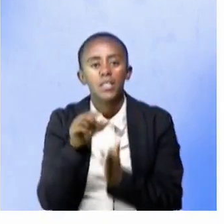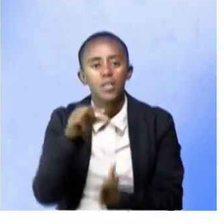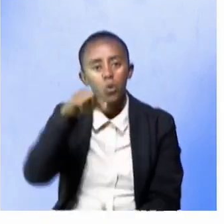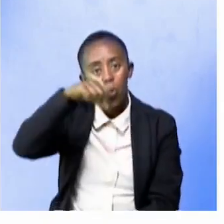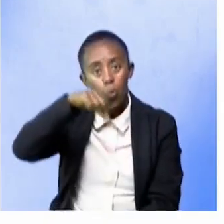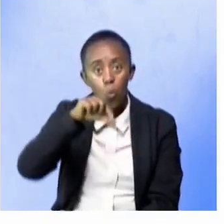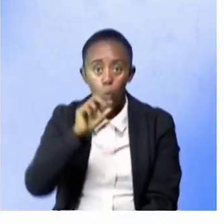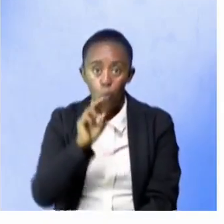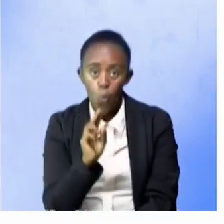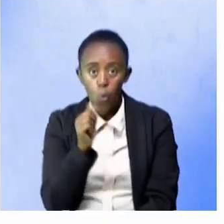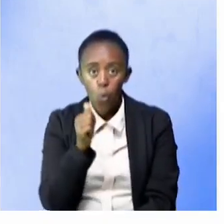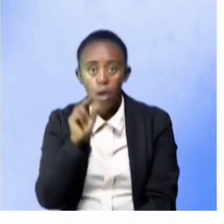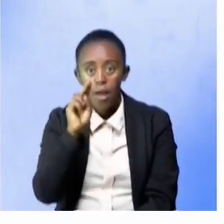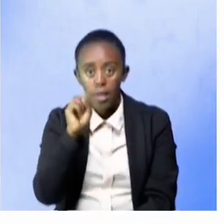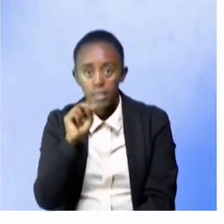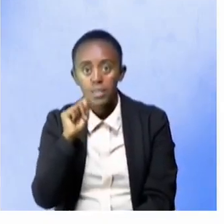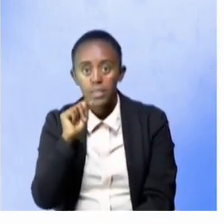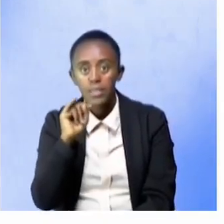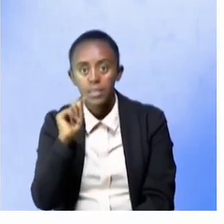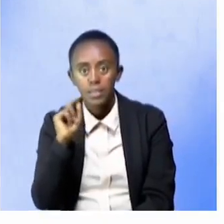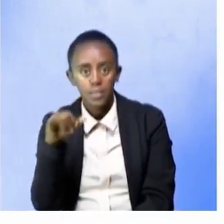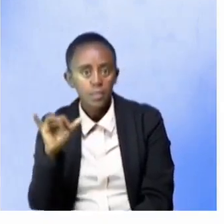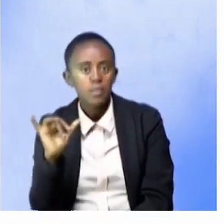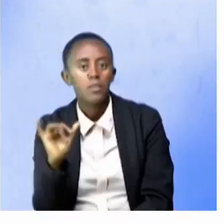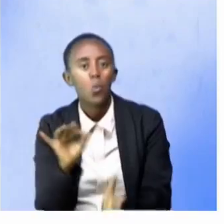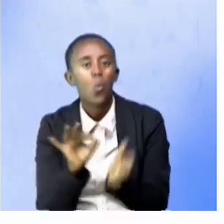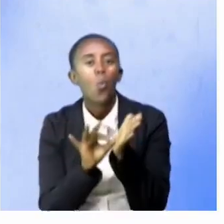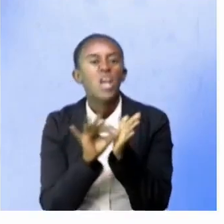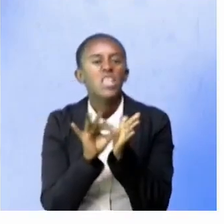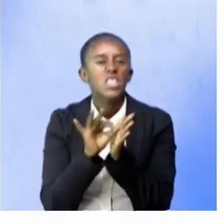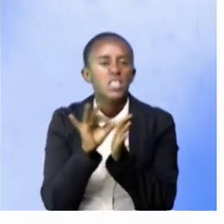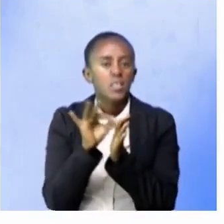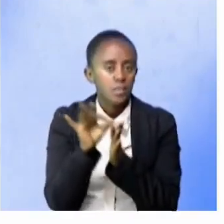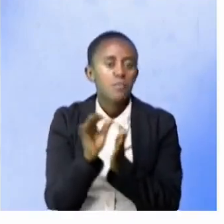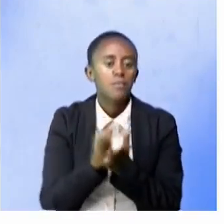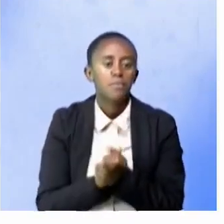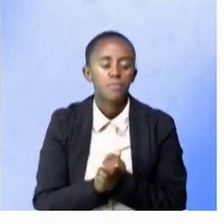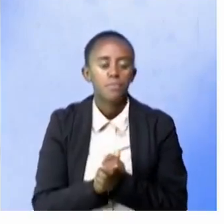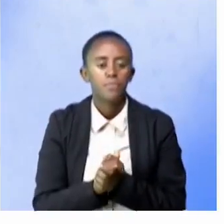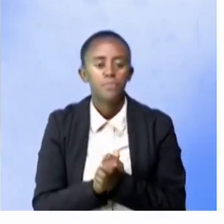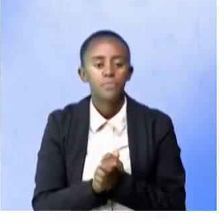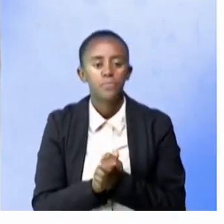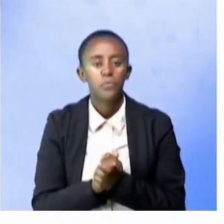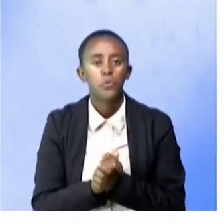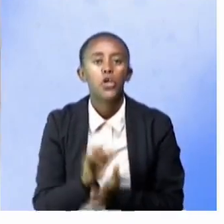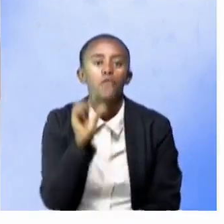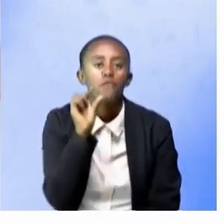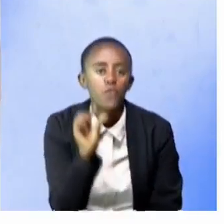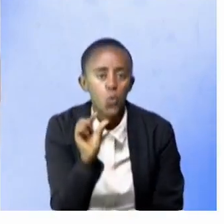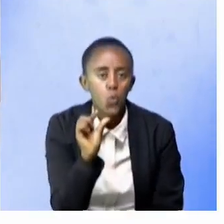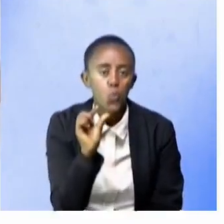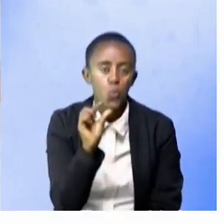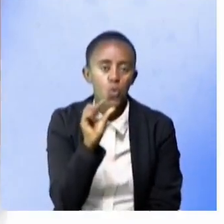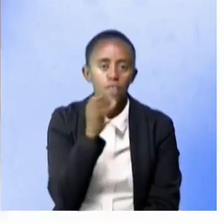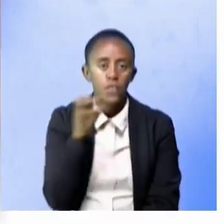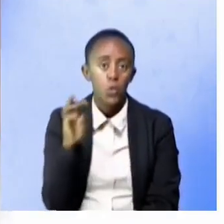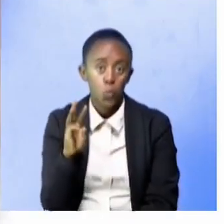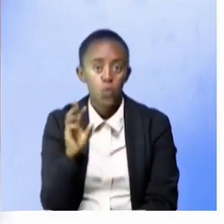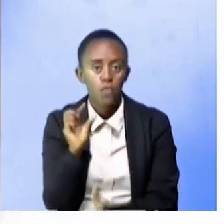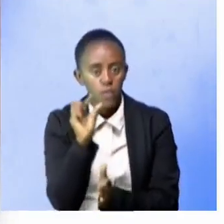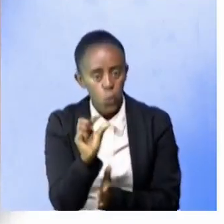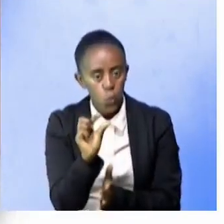Don't forget that, quantity. I would like to give you some sample example about this. Few,